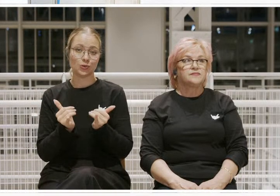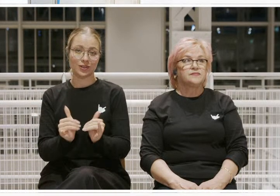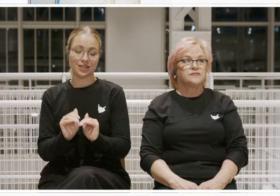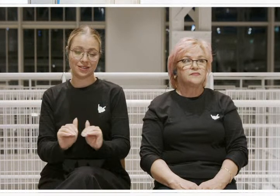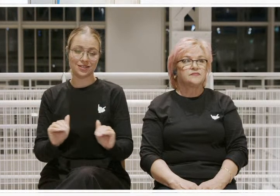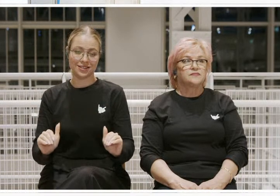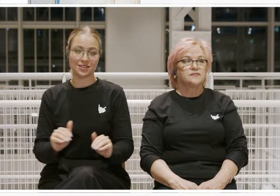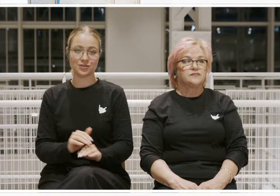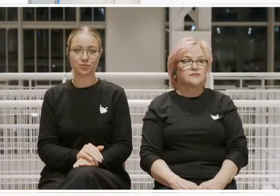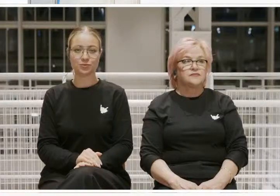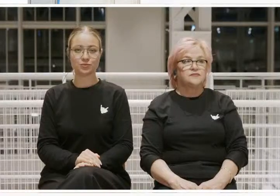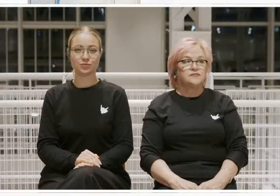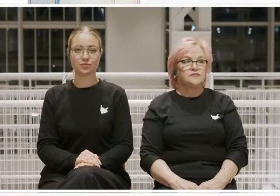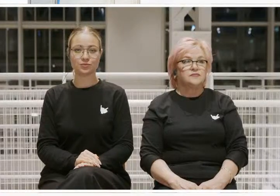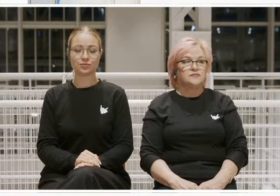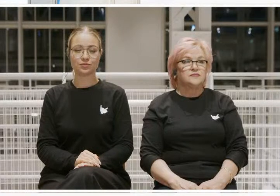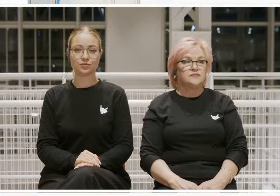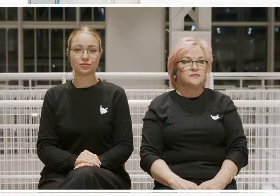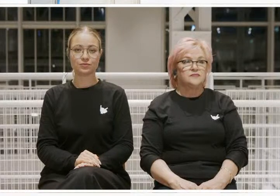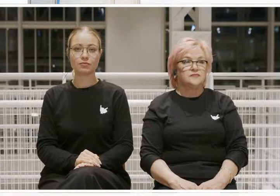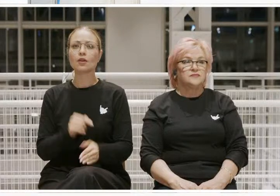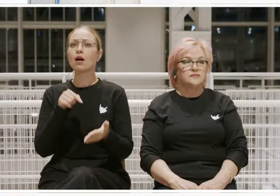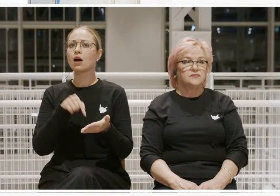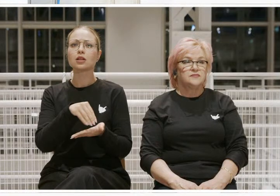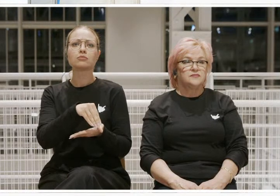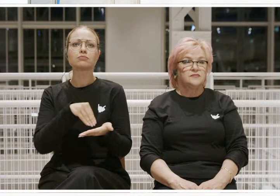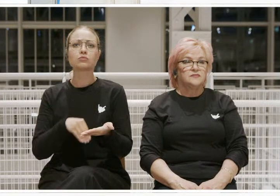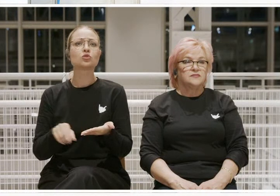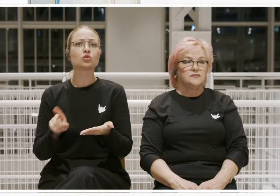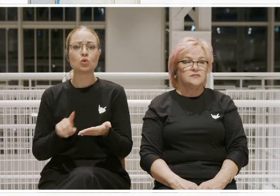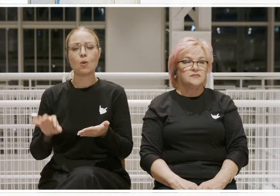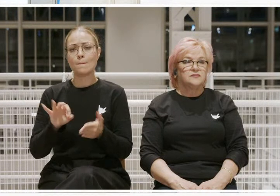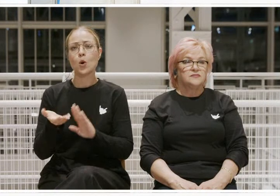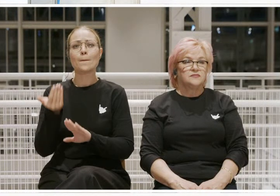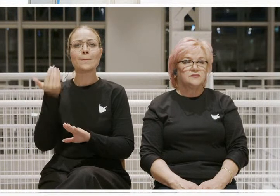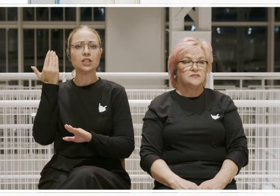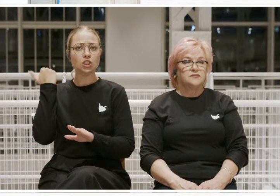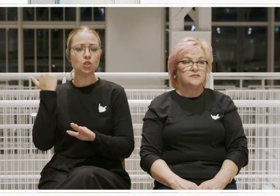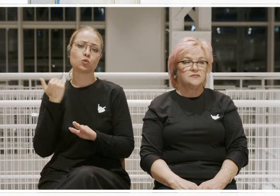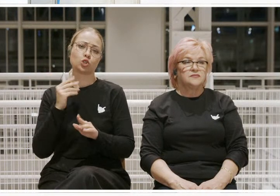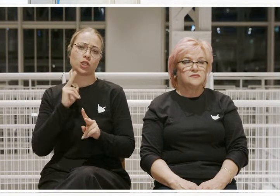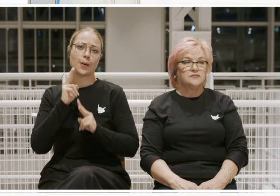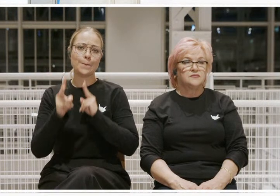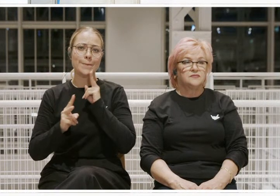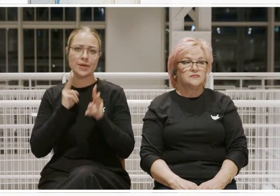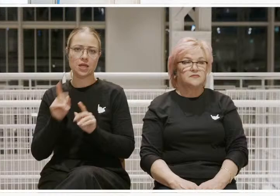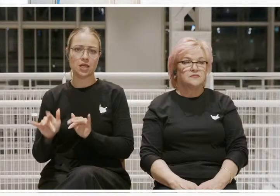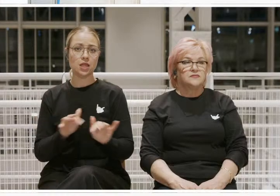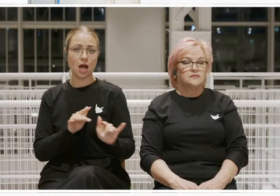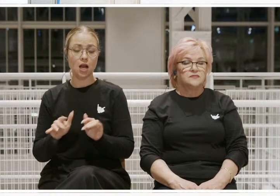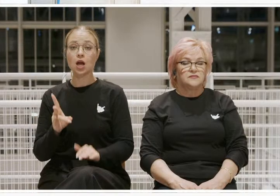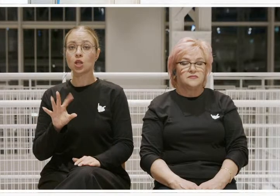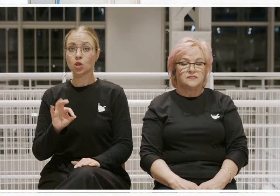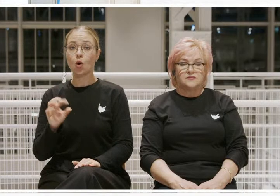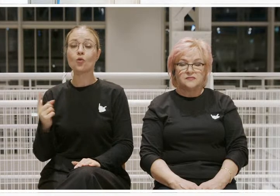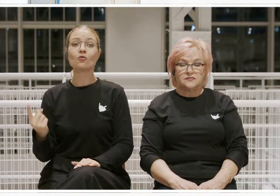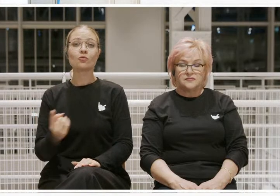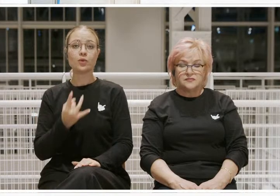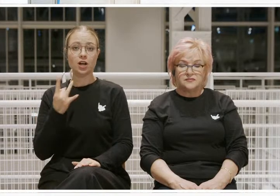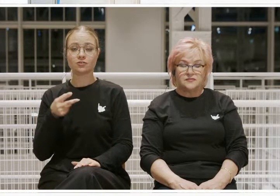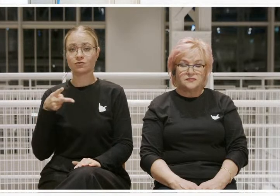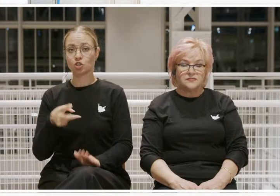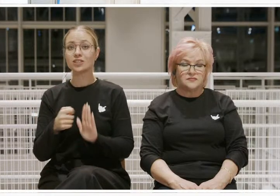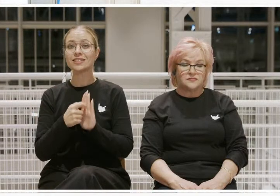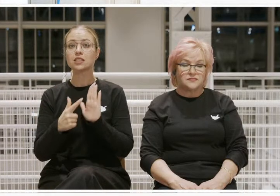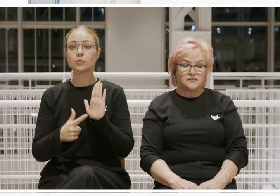which was informative about the previous editions of the biennial. But for the first time in 2017,